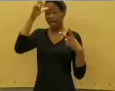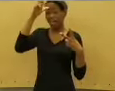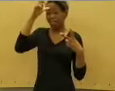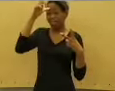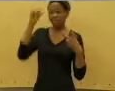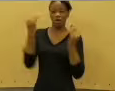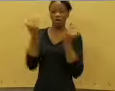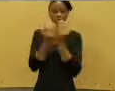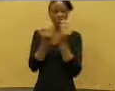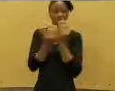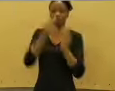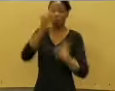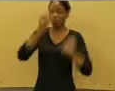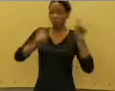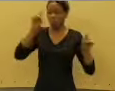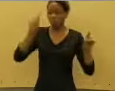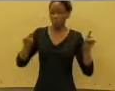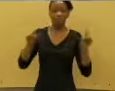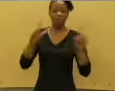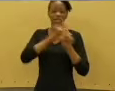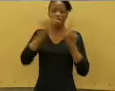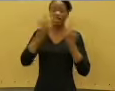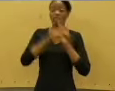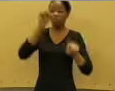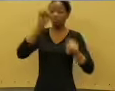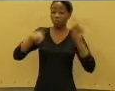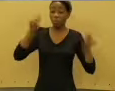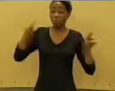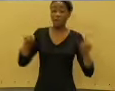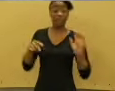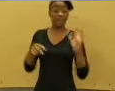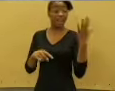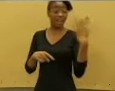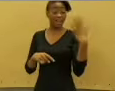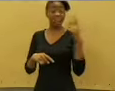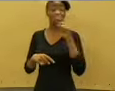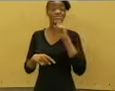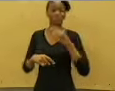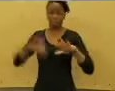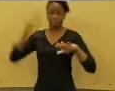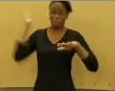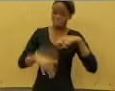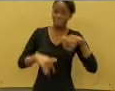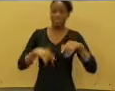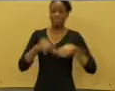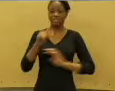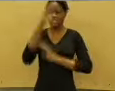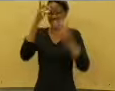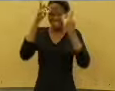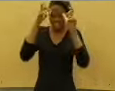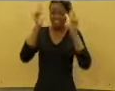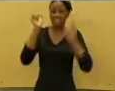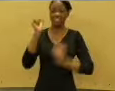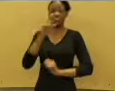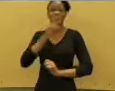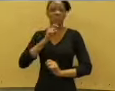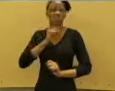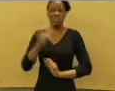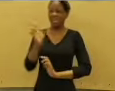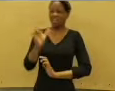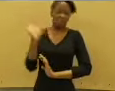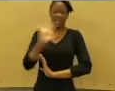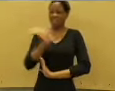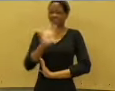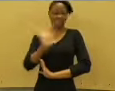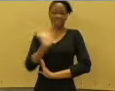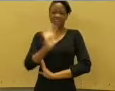cultures, left-handed people were beaten up, and they were forced. They were seen as wrong and evil for writing with that hand, because there was that whole